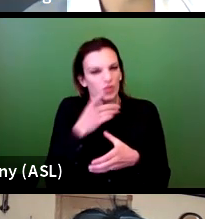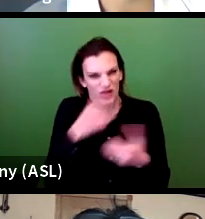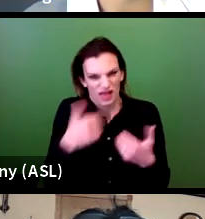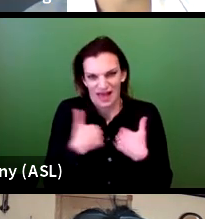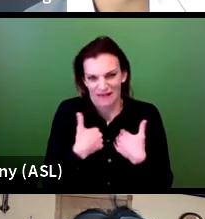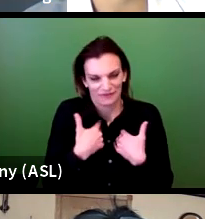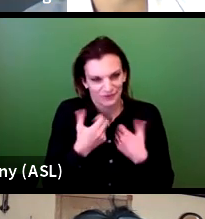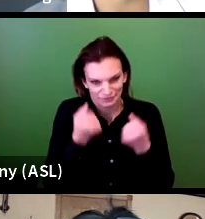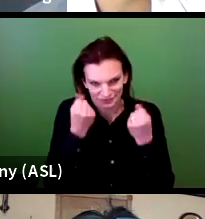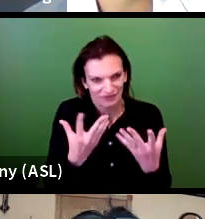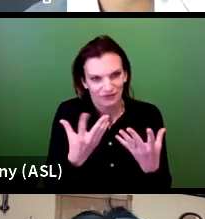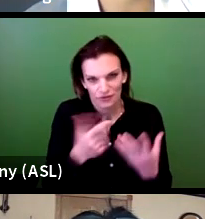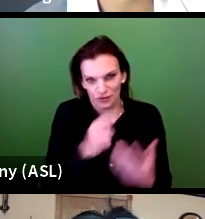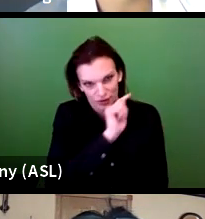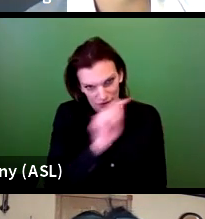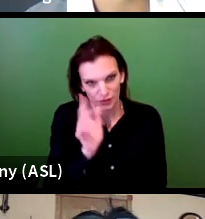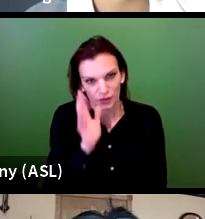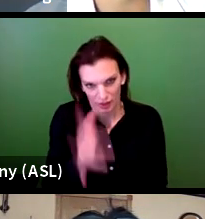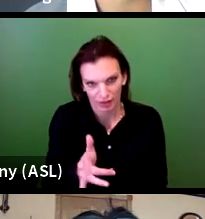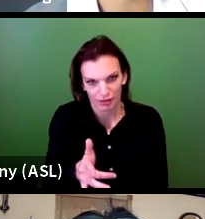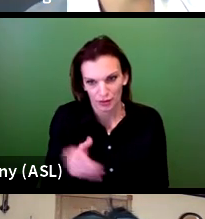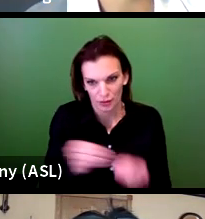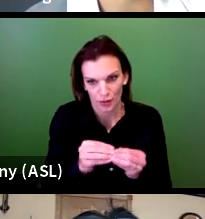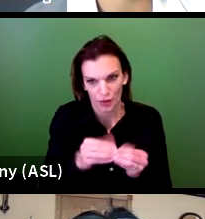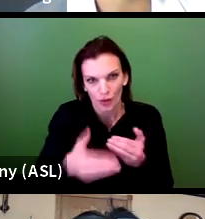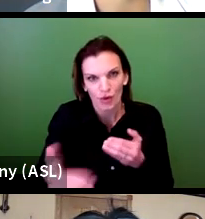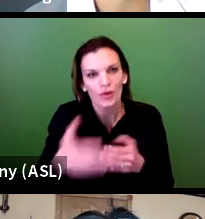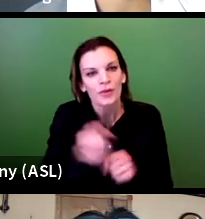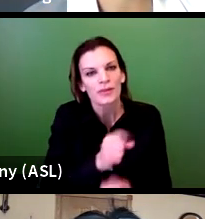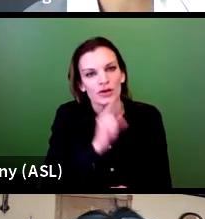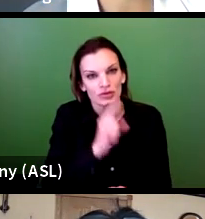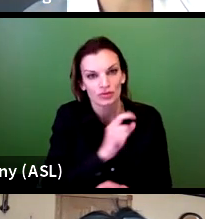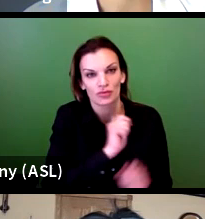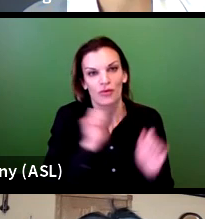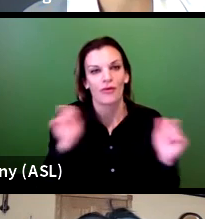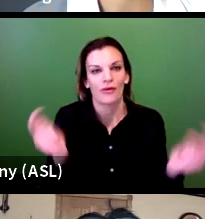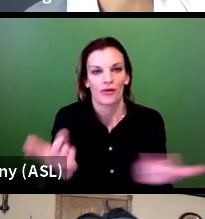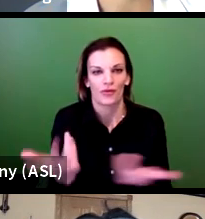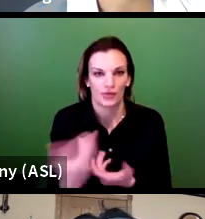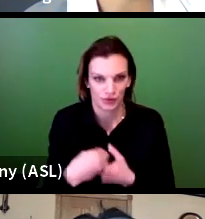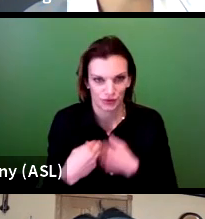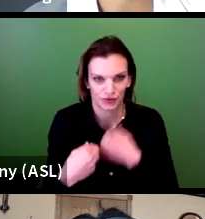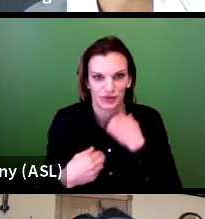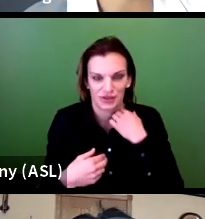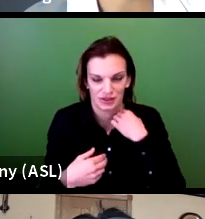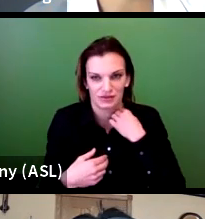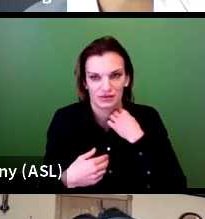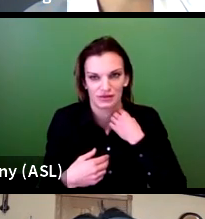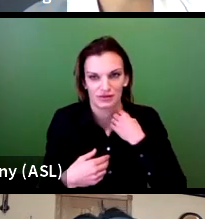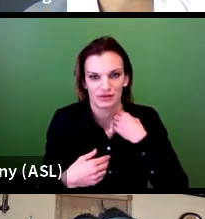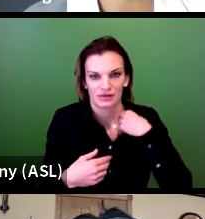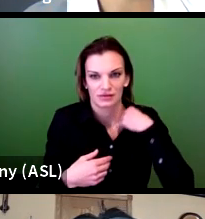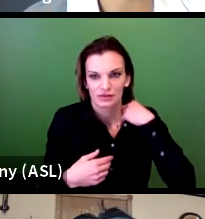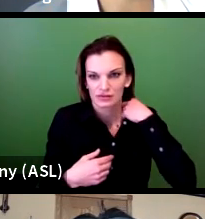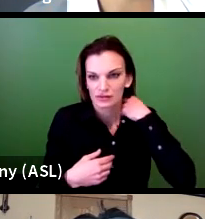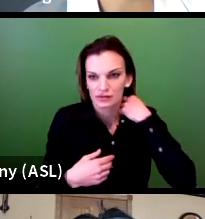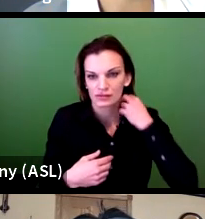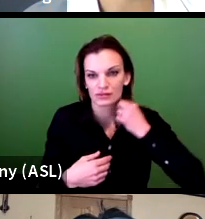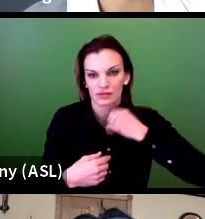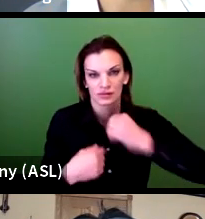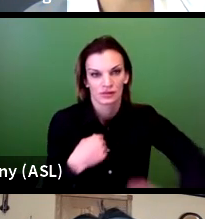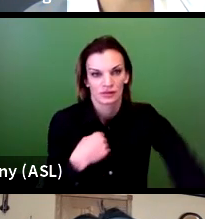to make sure everyone is indeed included in something. Sure. So, and understand, I mean, we're setting this up right